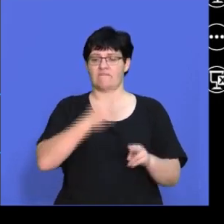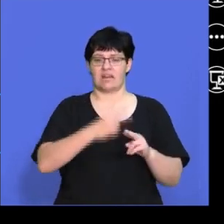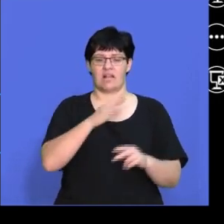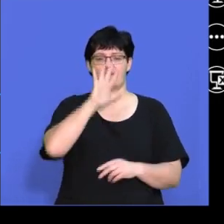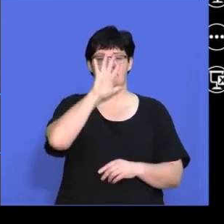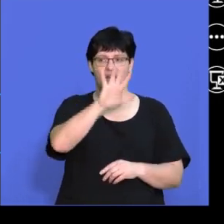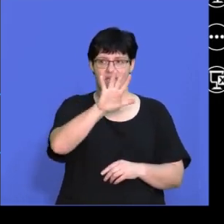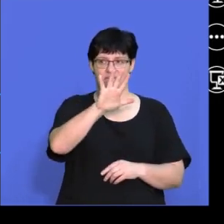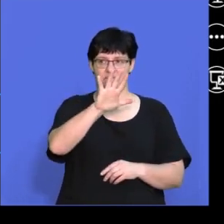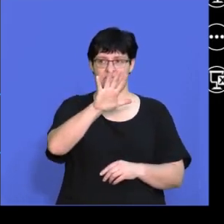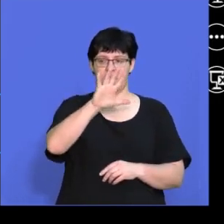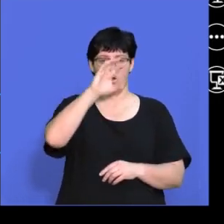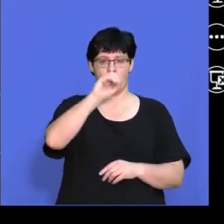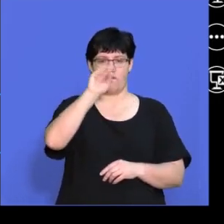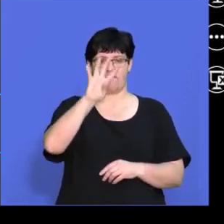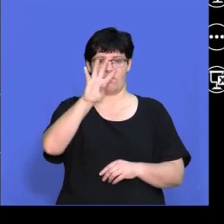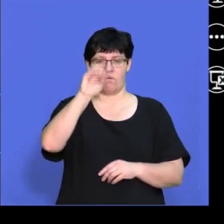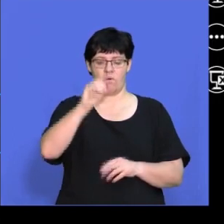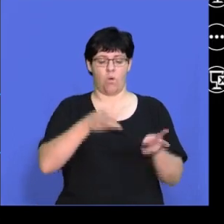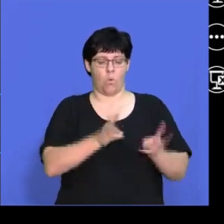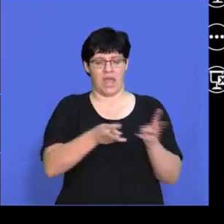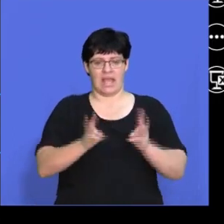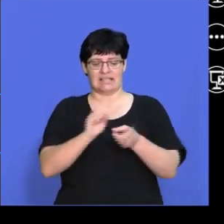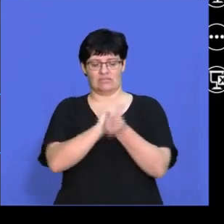is 5,040 ways.